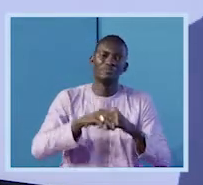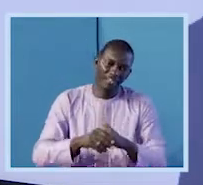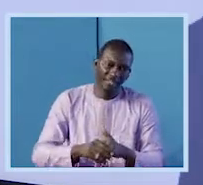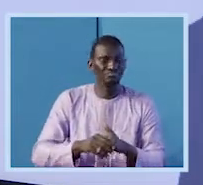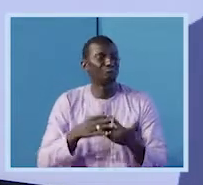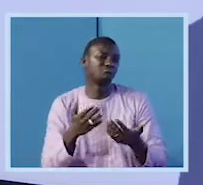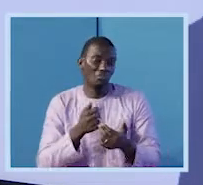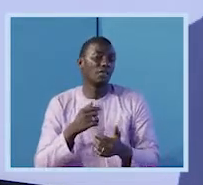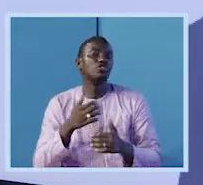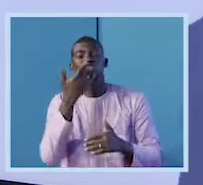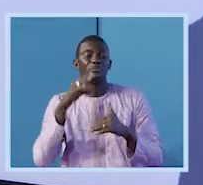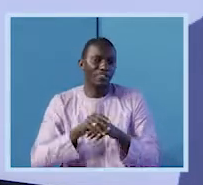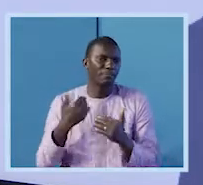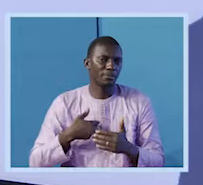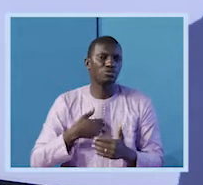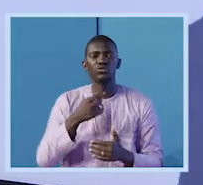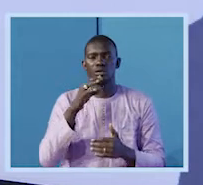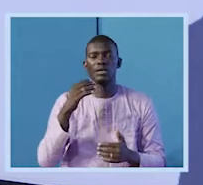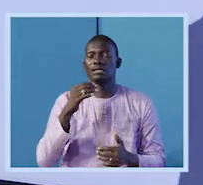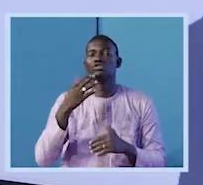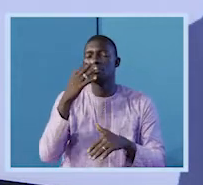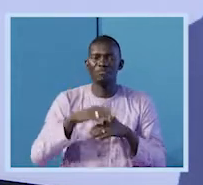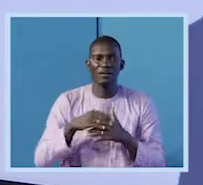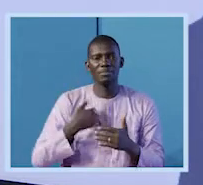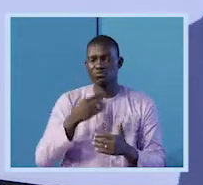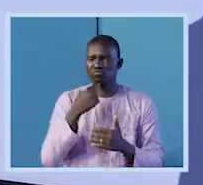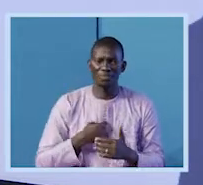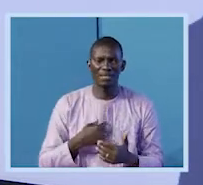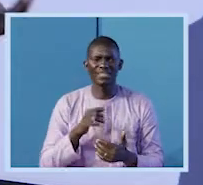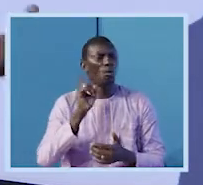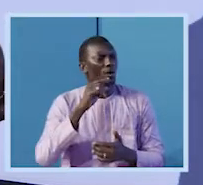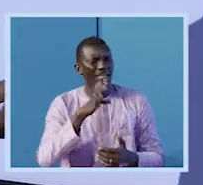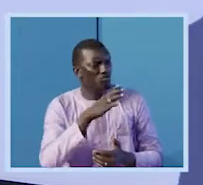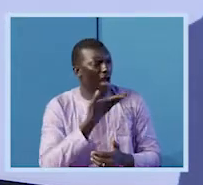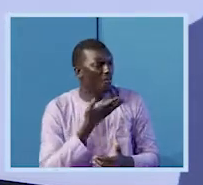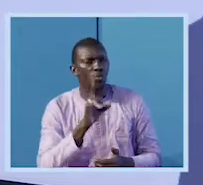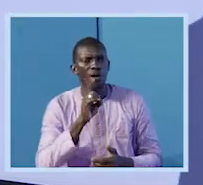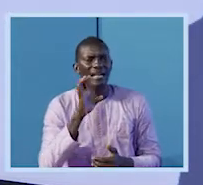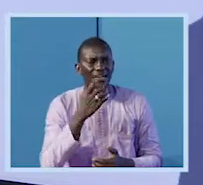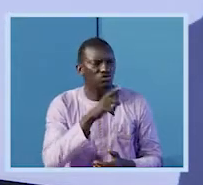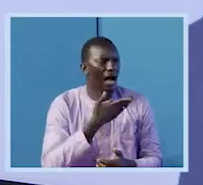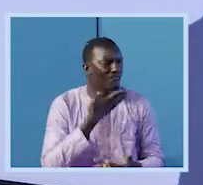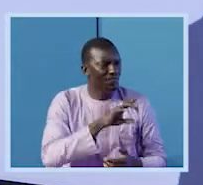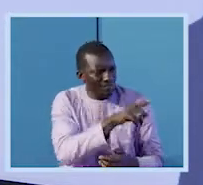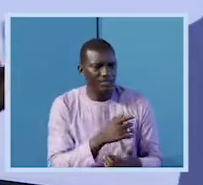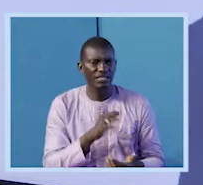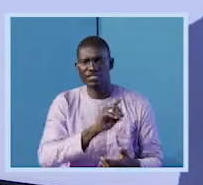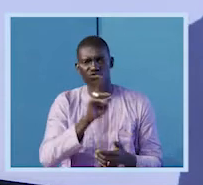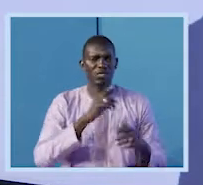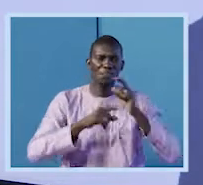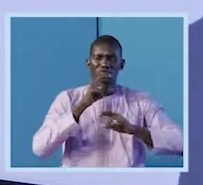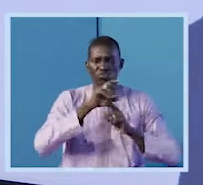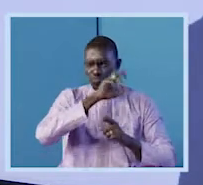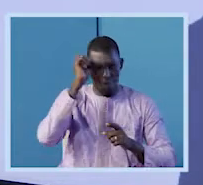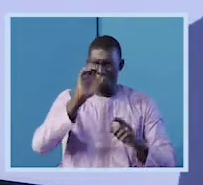of mine, they said, I'm silly. What can you have from this? So this is not a profession,